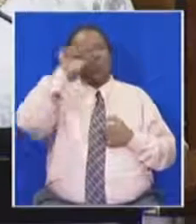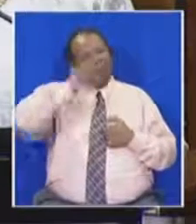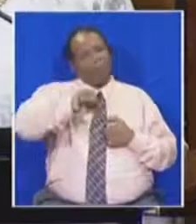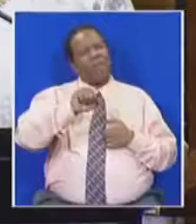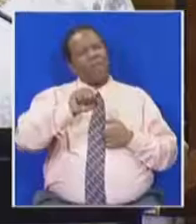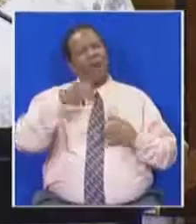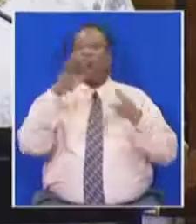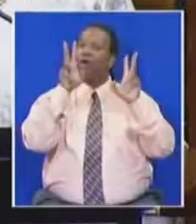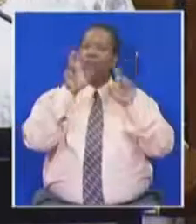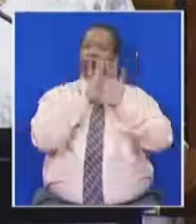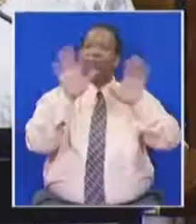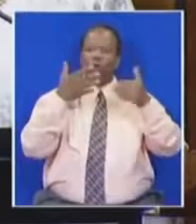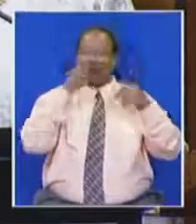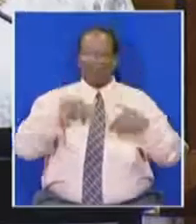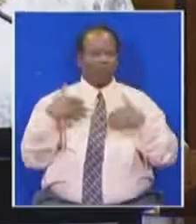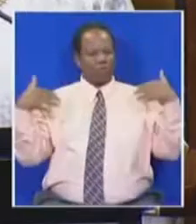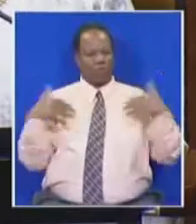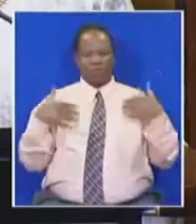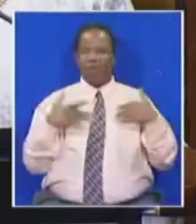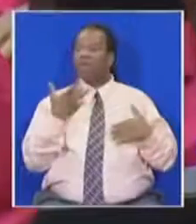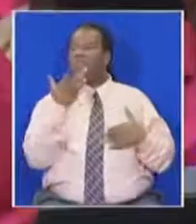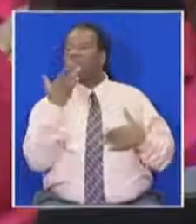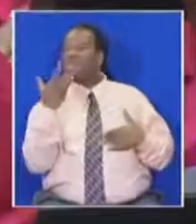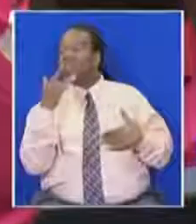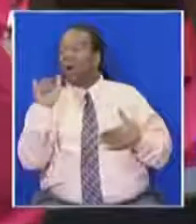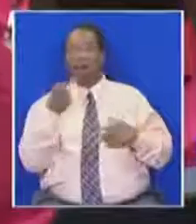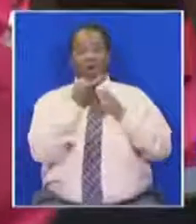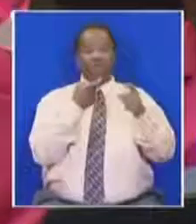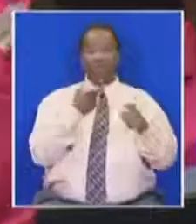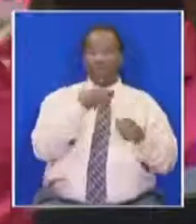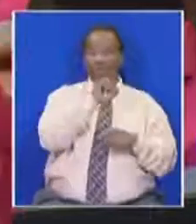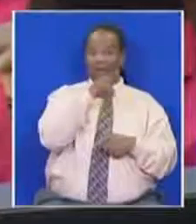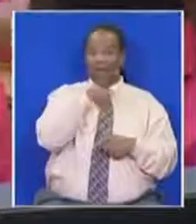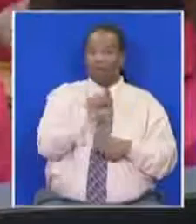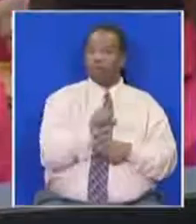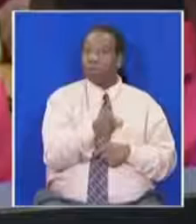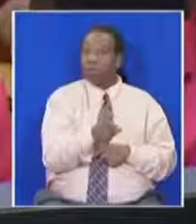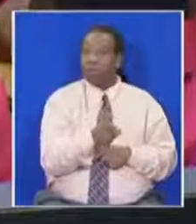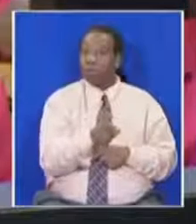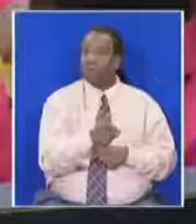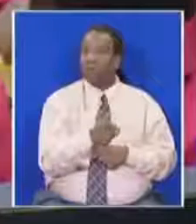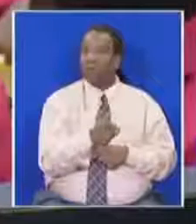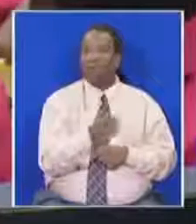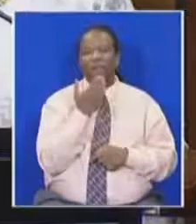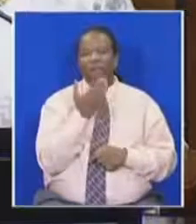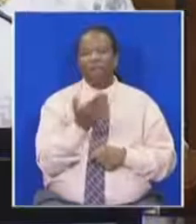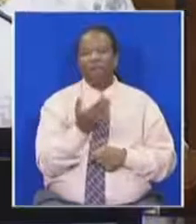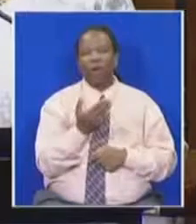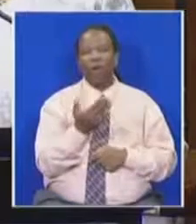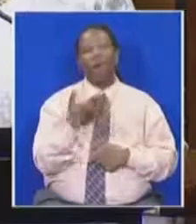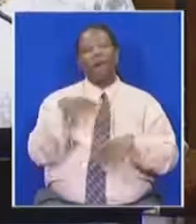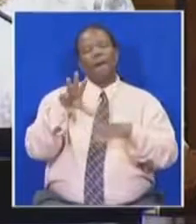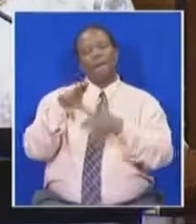without any fear or favor from the security apparatus. Thank you. Honorable Malema, I